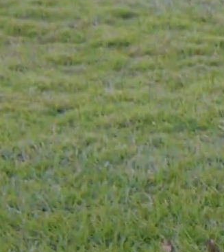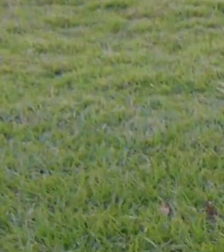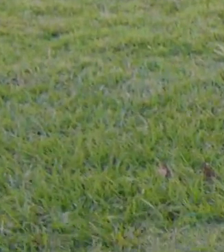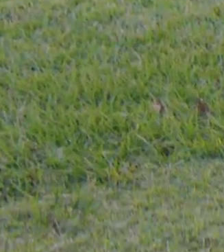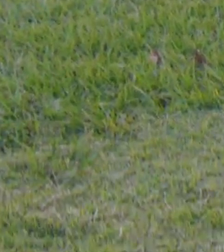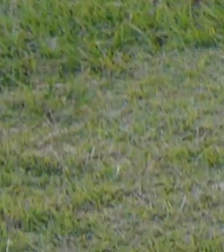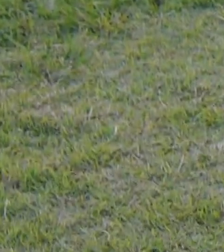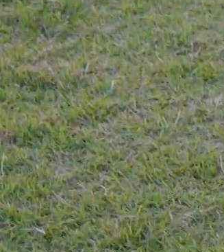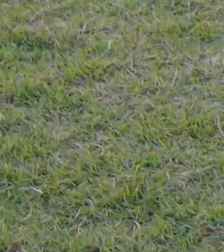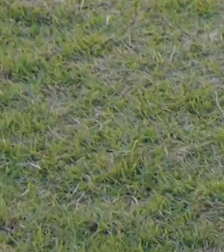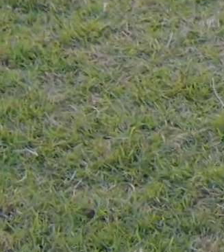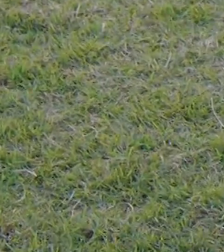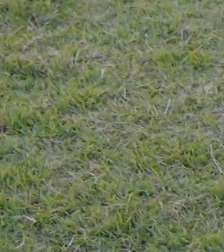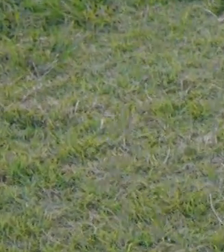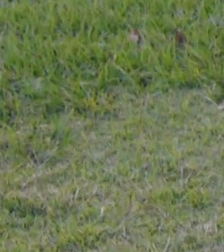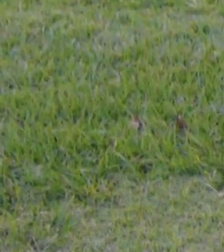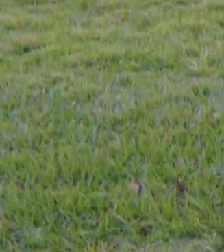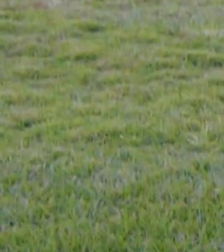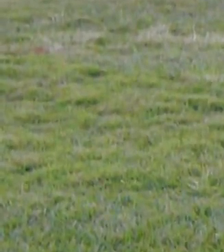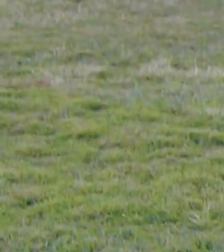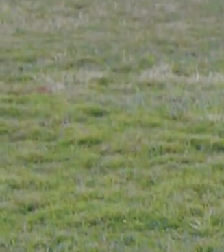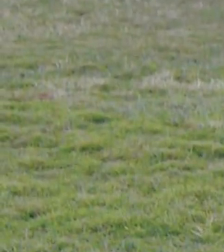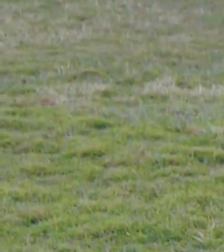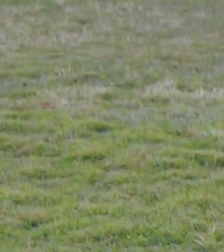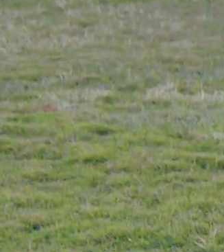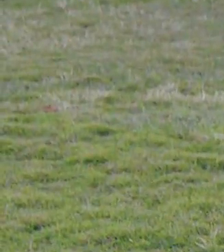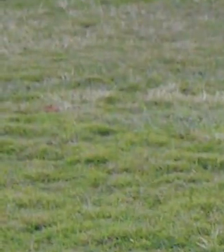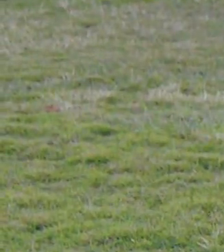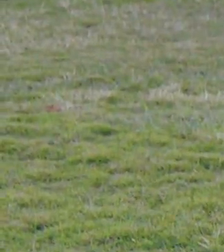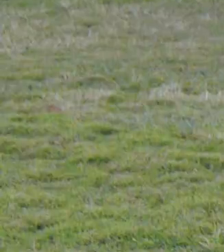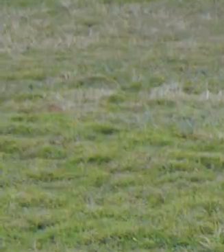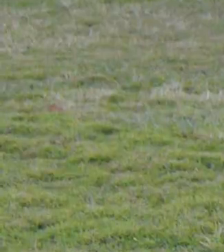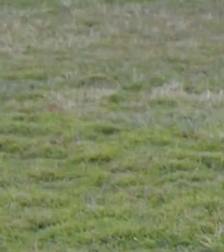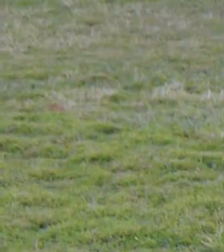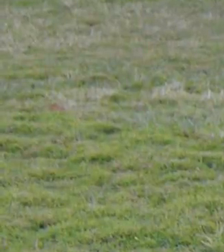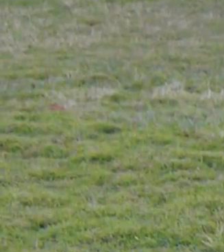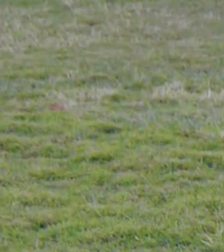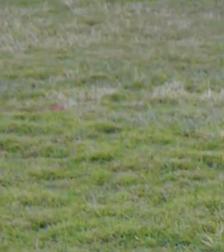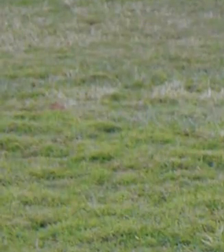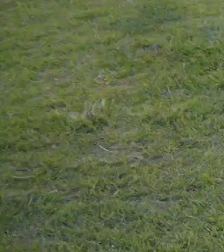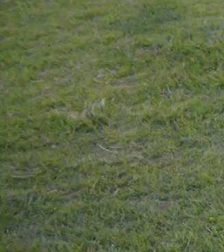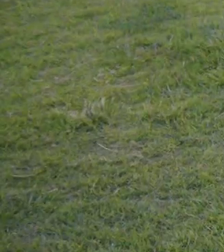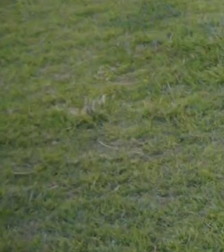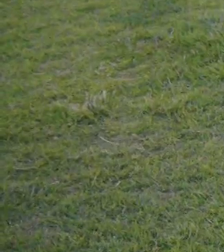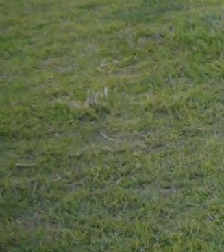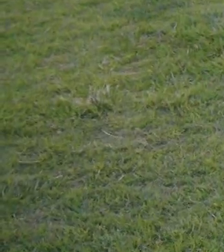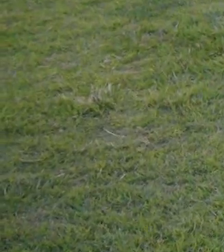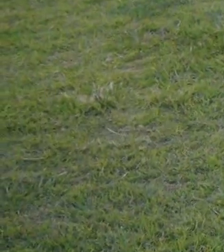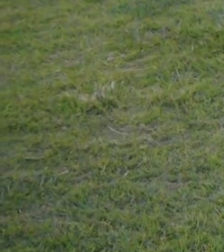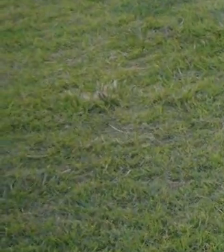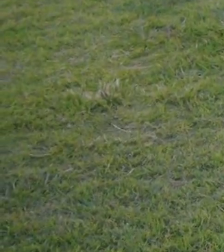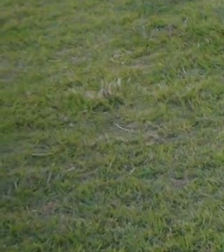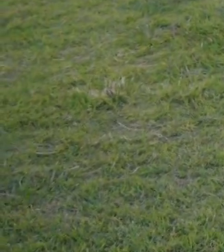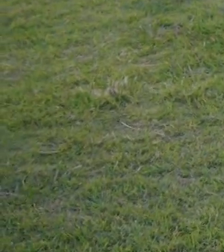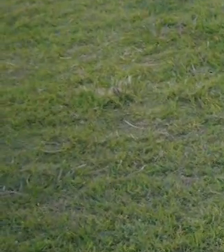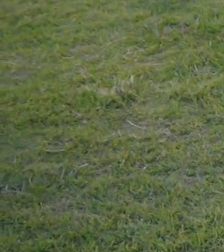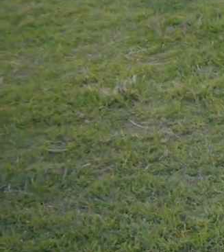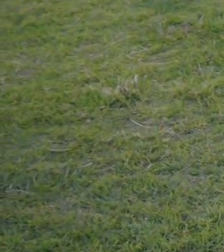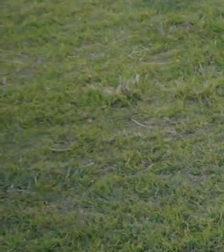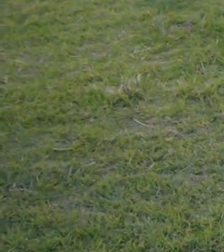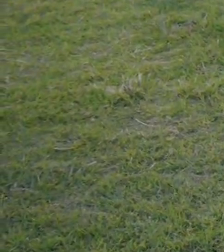Olivia, what's your favourite physical activity and why? My favourite physical activity is netball. I like it because you get to